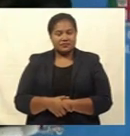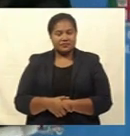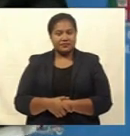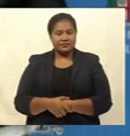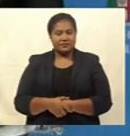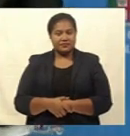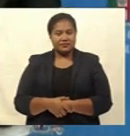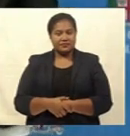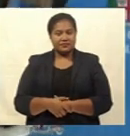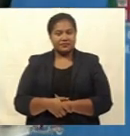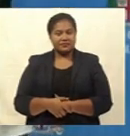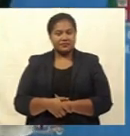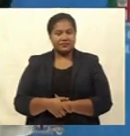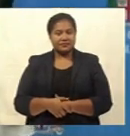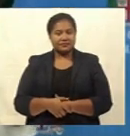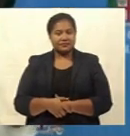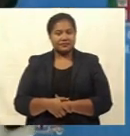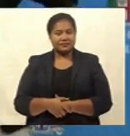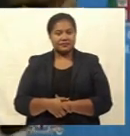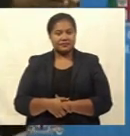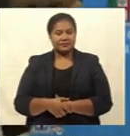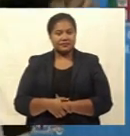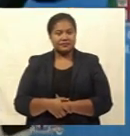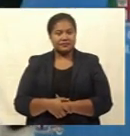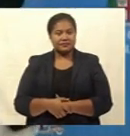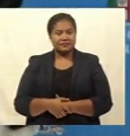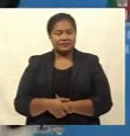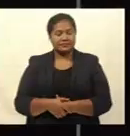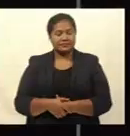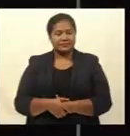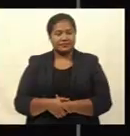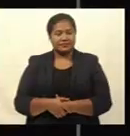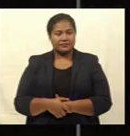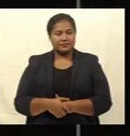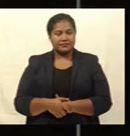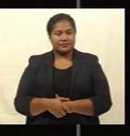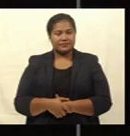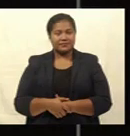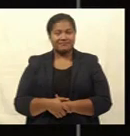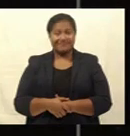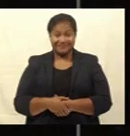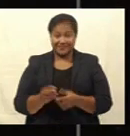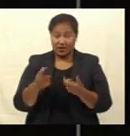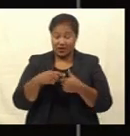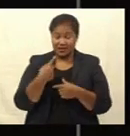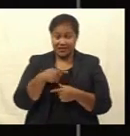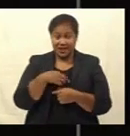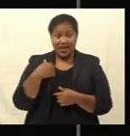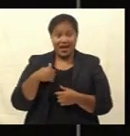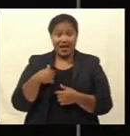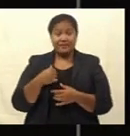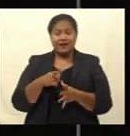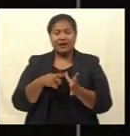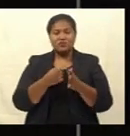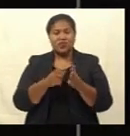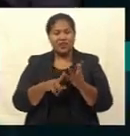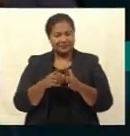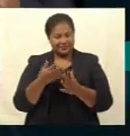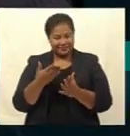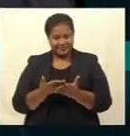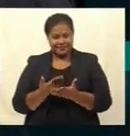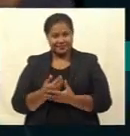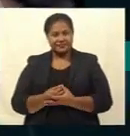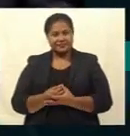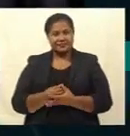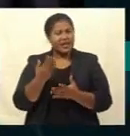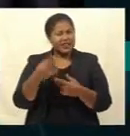2 weeks from their last contact with case 113. And joining us live now is Aquila Dama. Aquila, does this